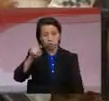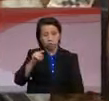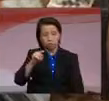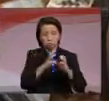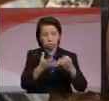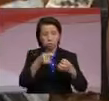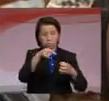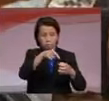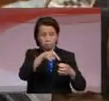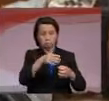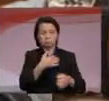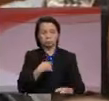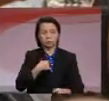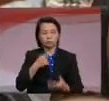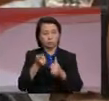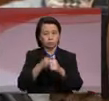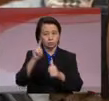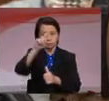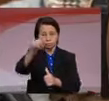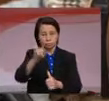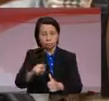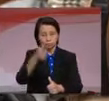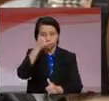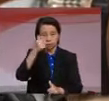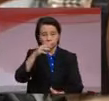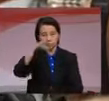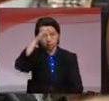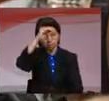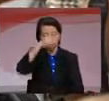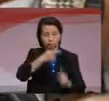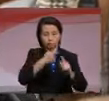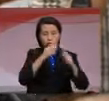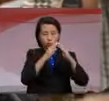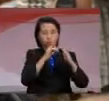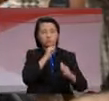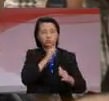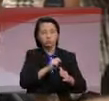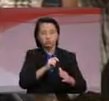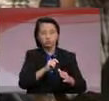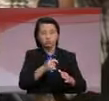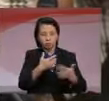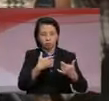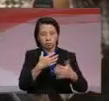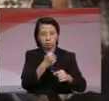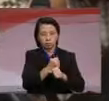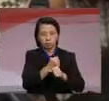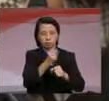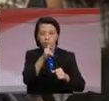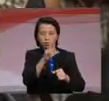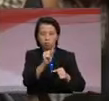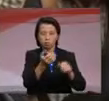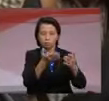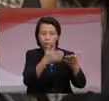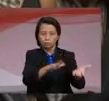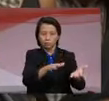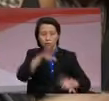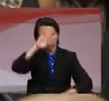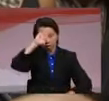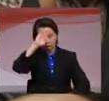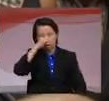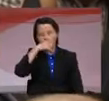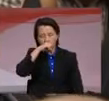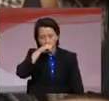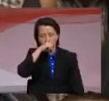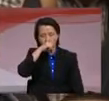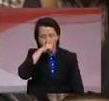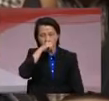cluster. My first question is because the man from this old folks home developed the case kematian, developed fever and cough